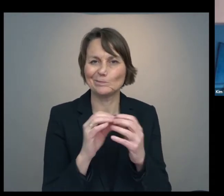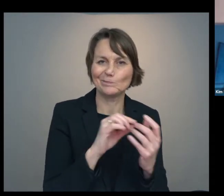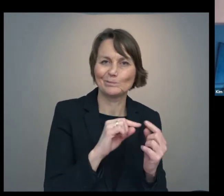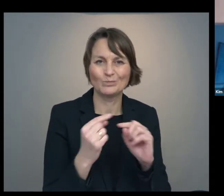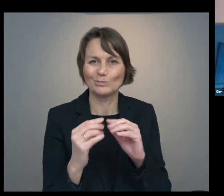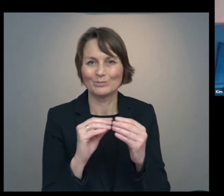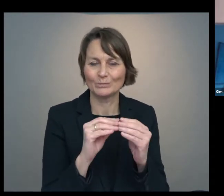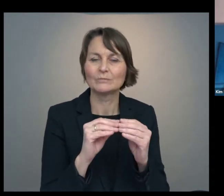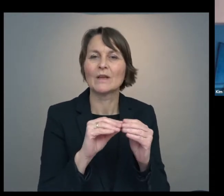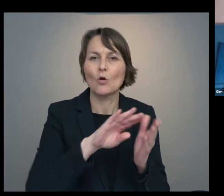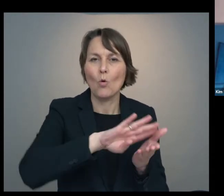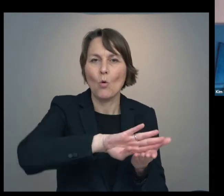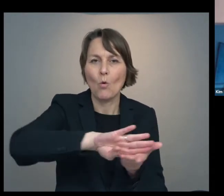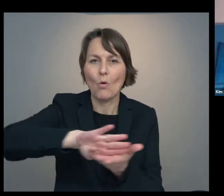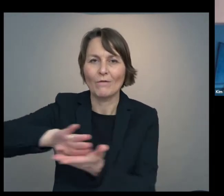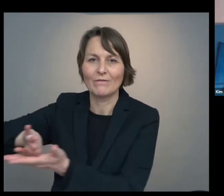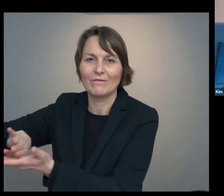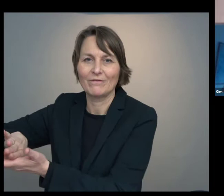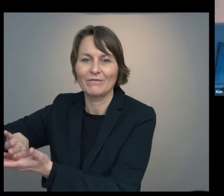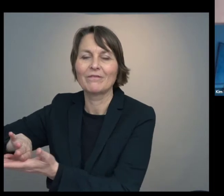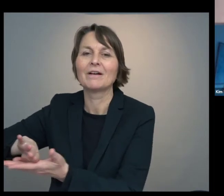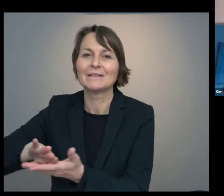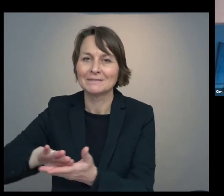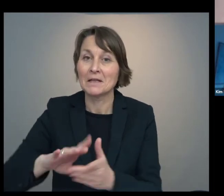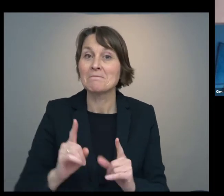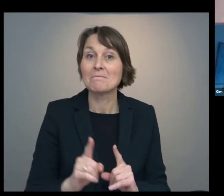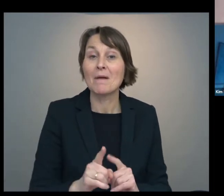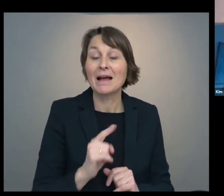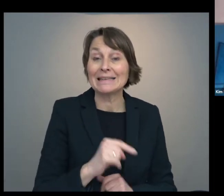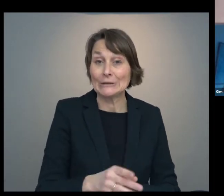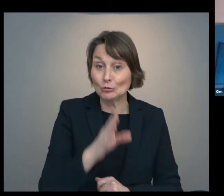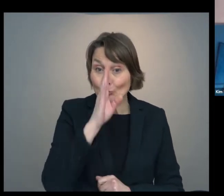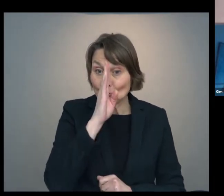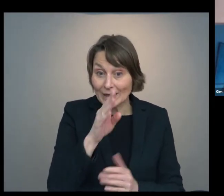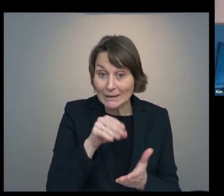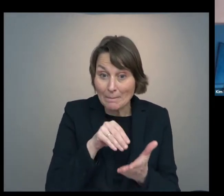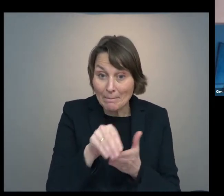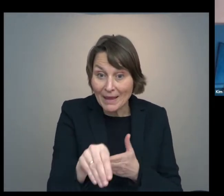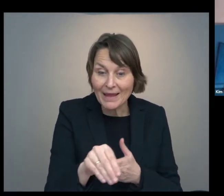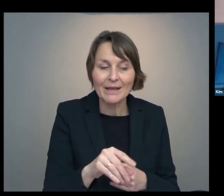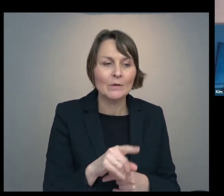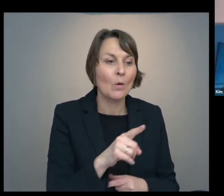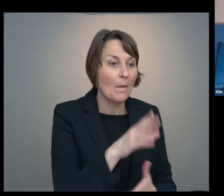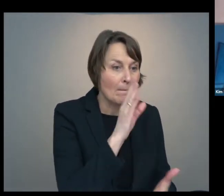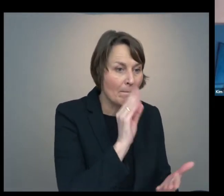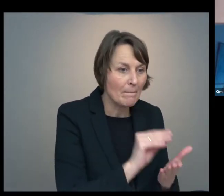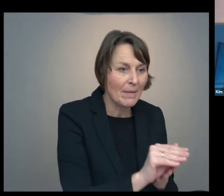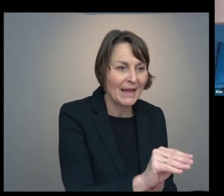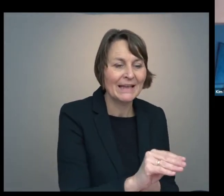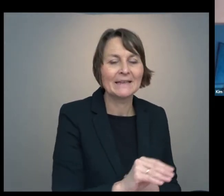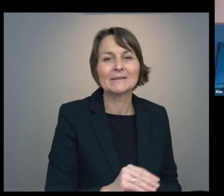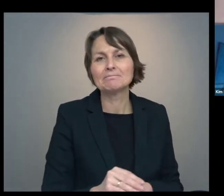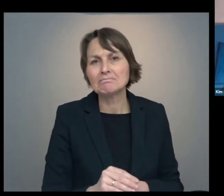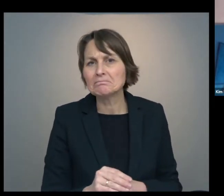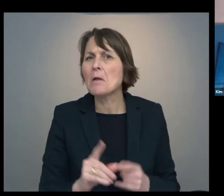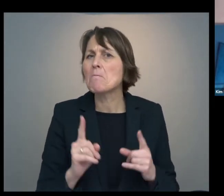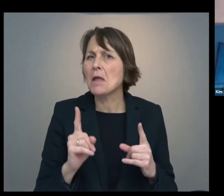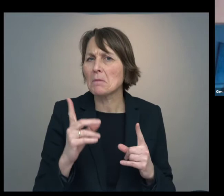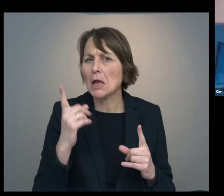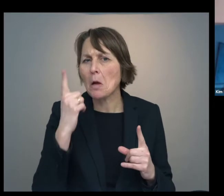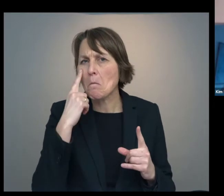and remove that friction. As for direct payments or direct